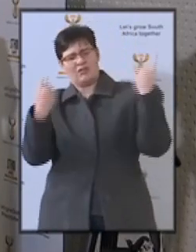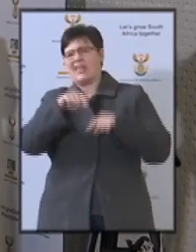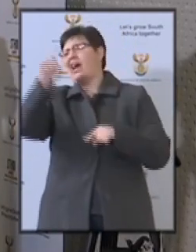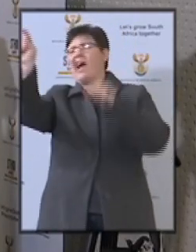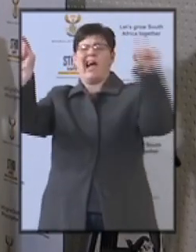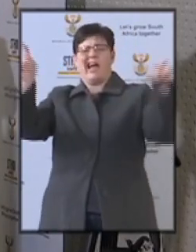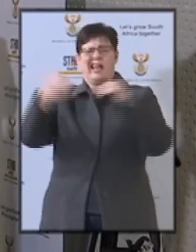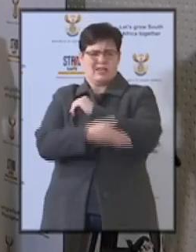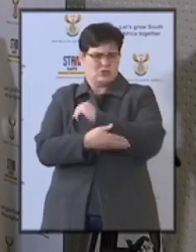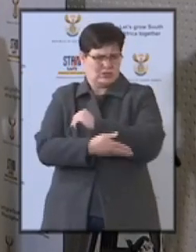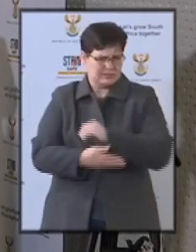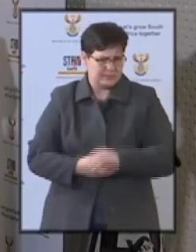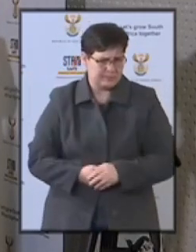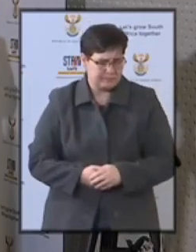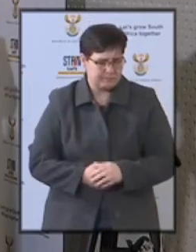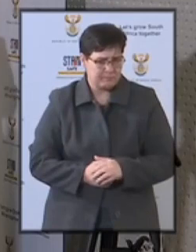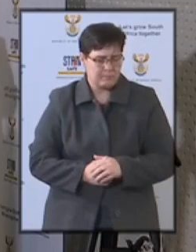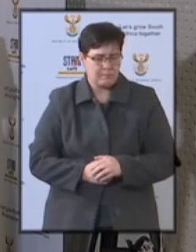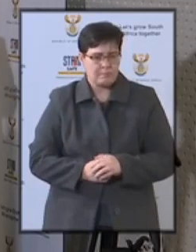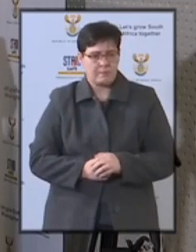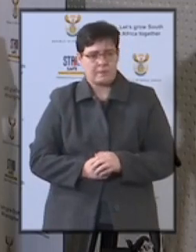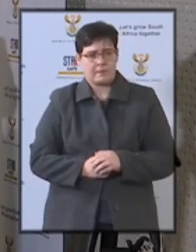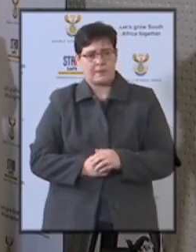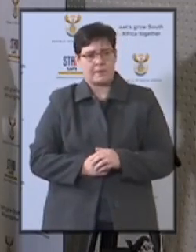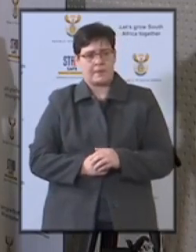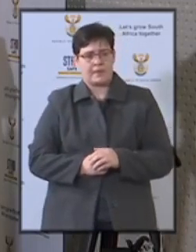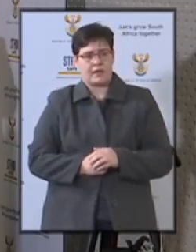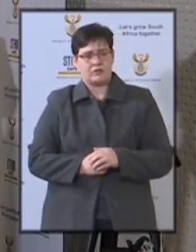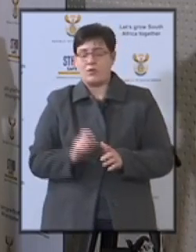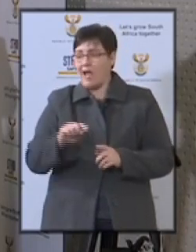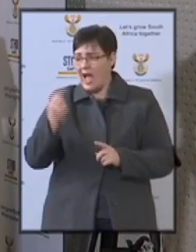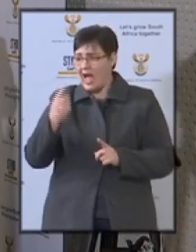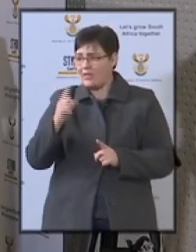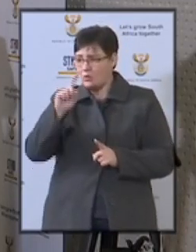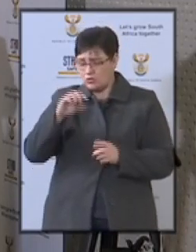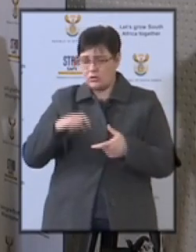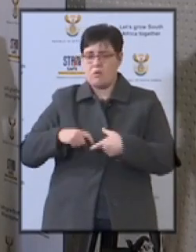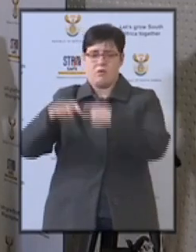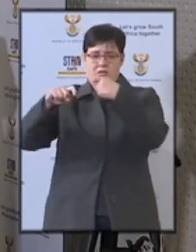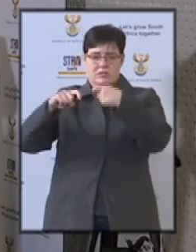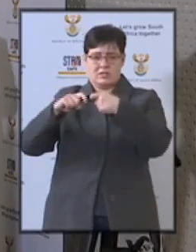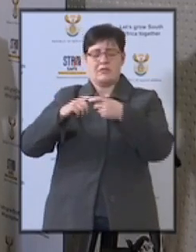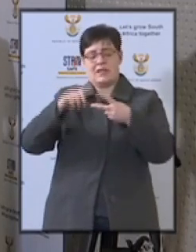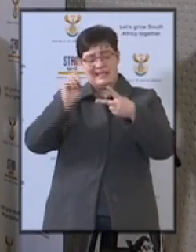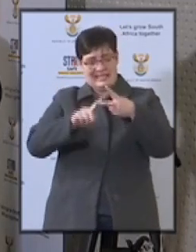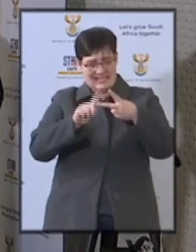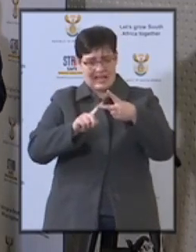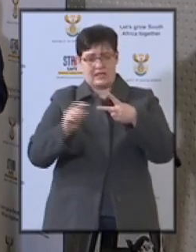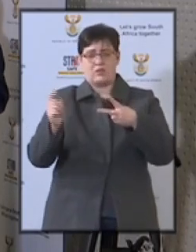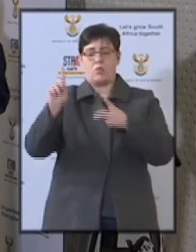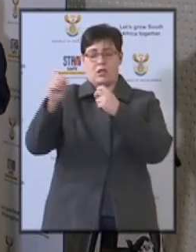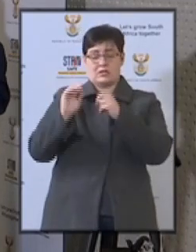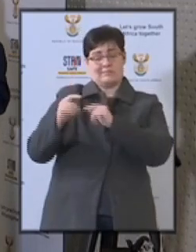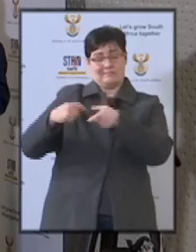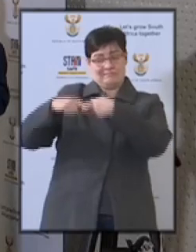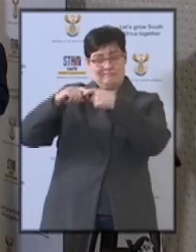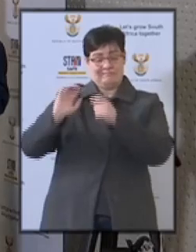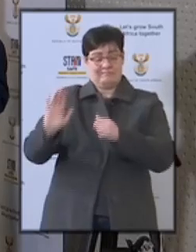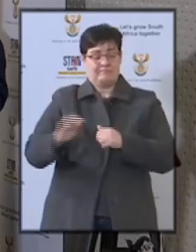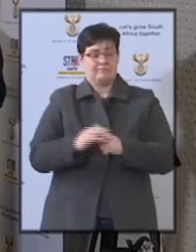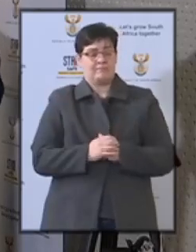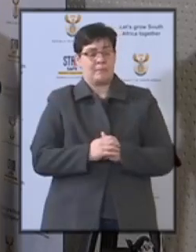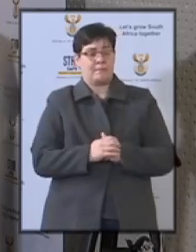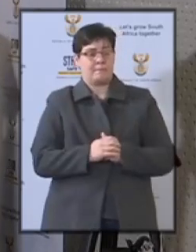very much, Penuel. Colleagues, if there are other questions, hold them. We'll then give them on the next round. Minister?